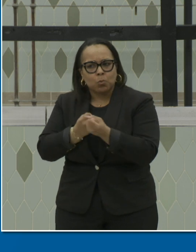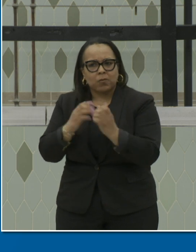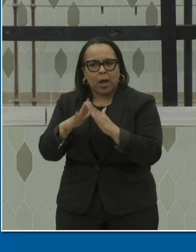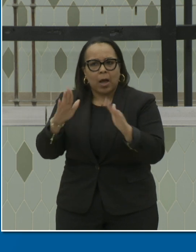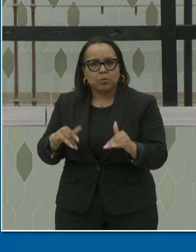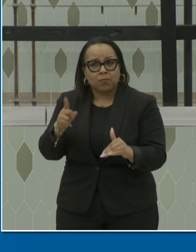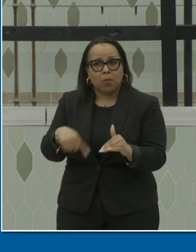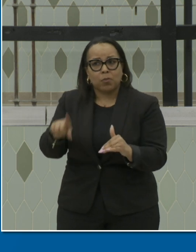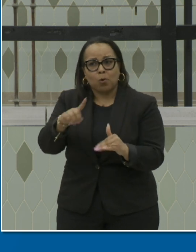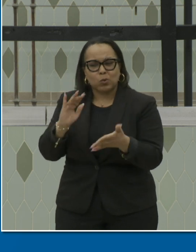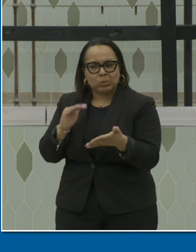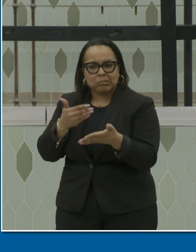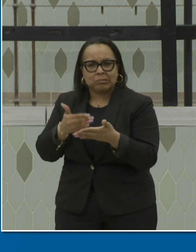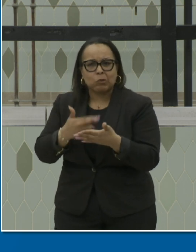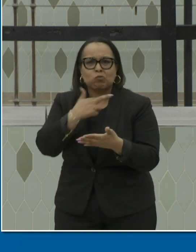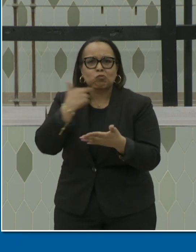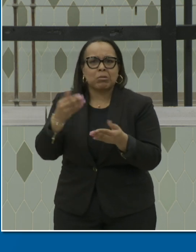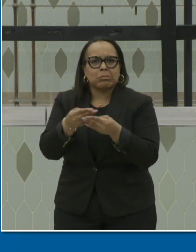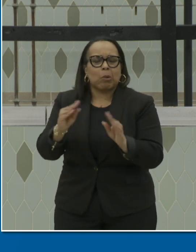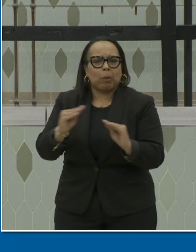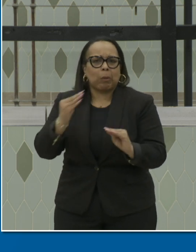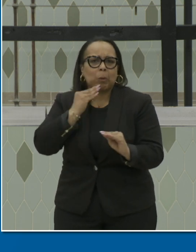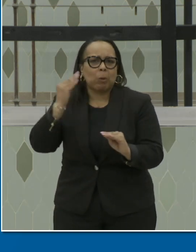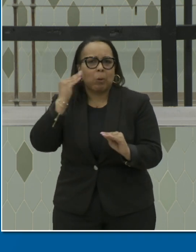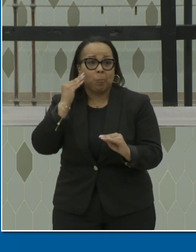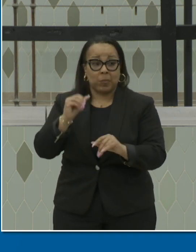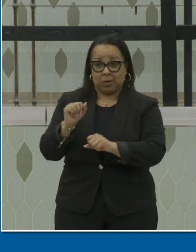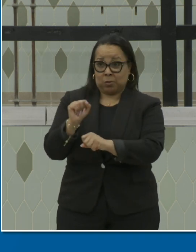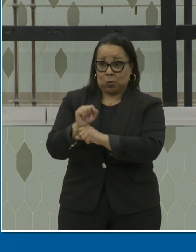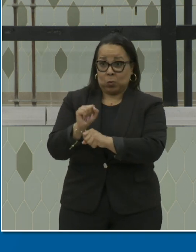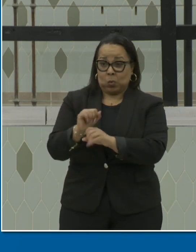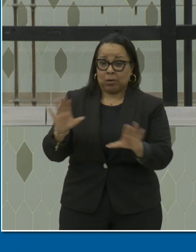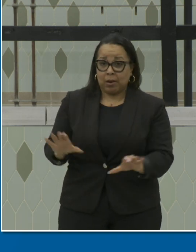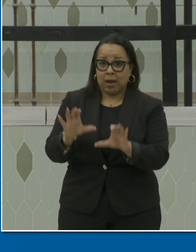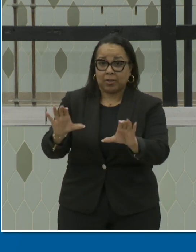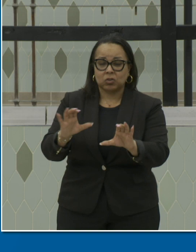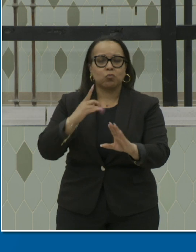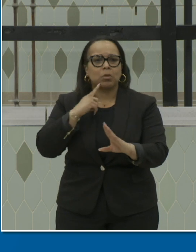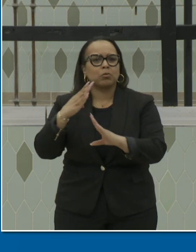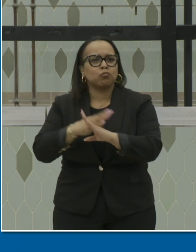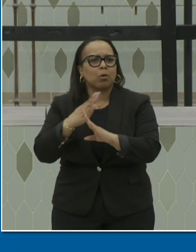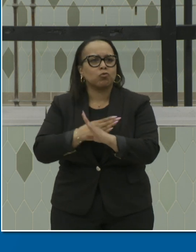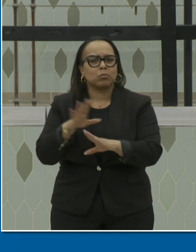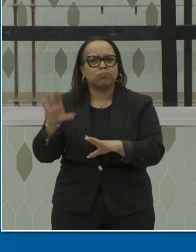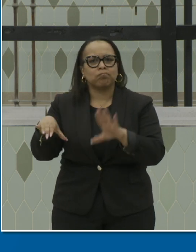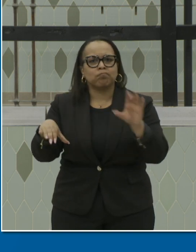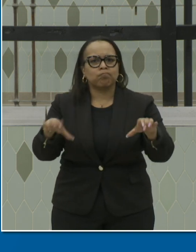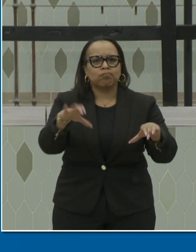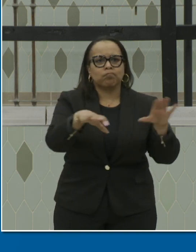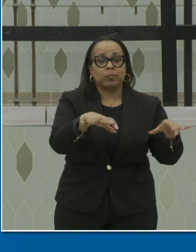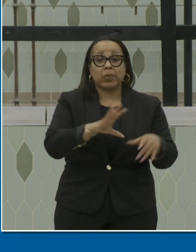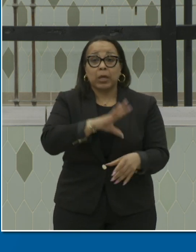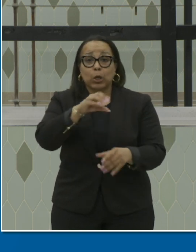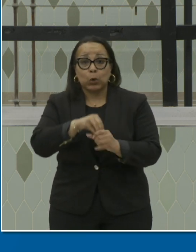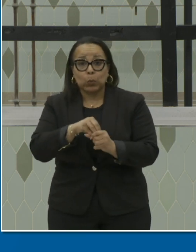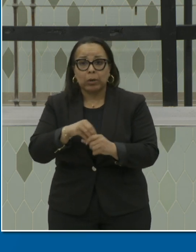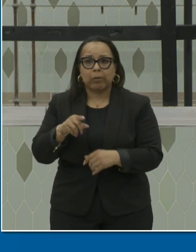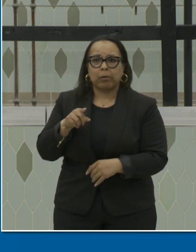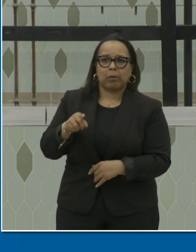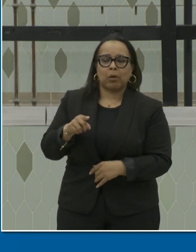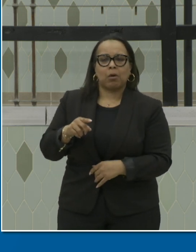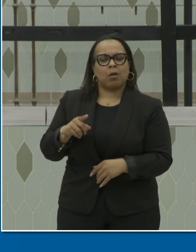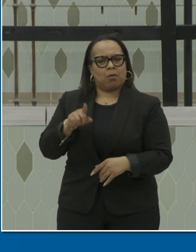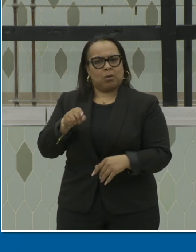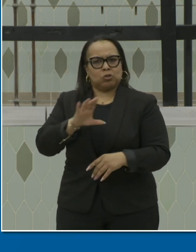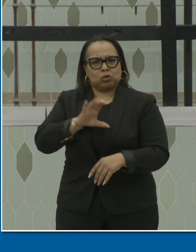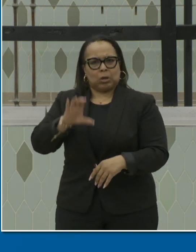who are at risk of homelessness. You can see this work in action at construction sites, including Foglia Residence